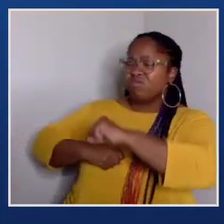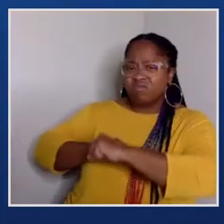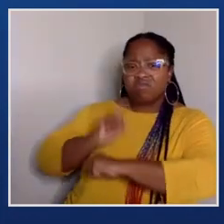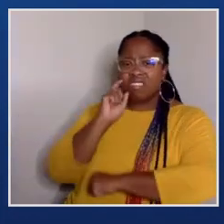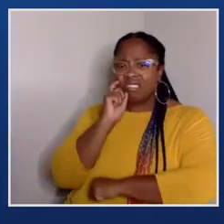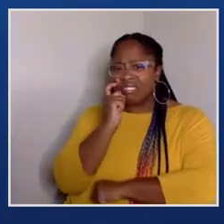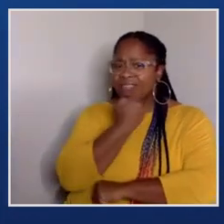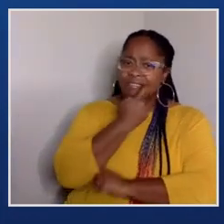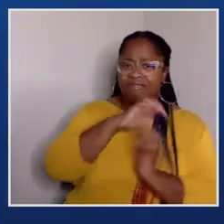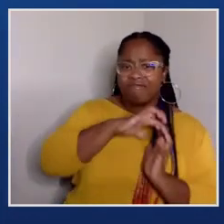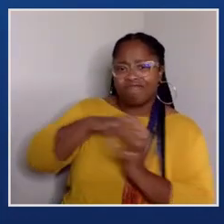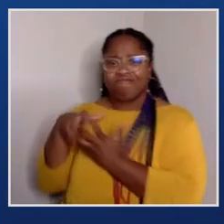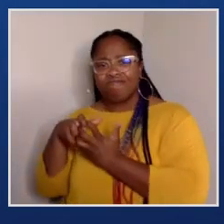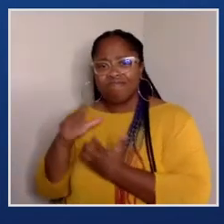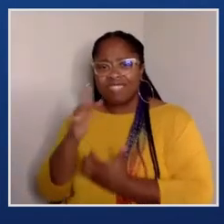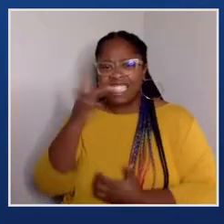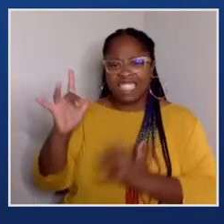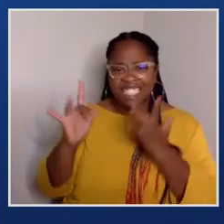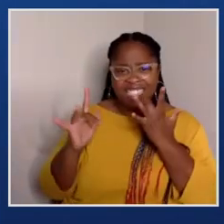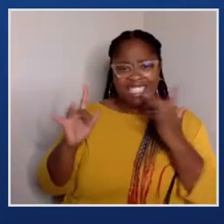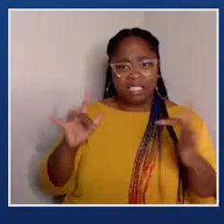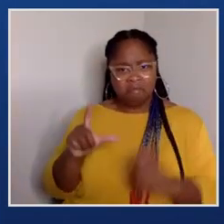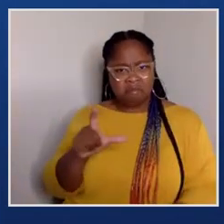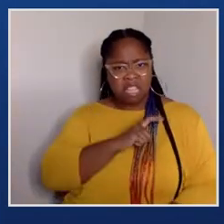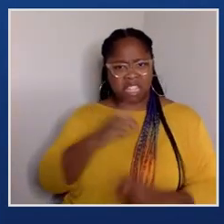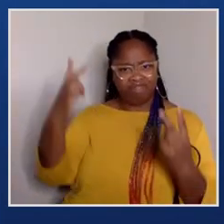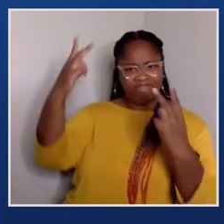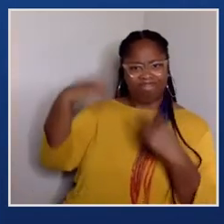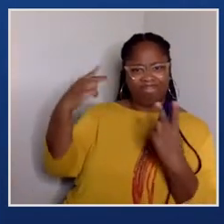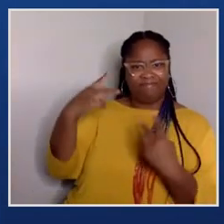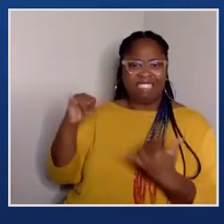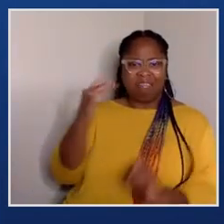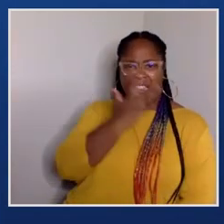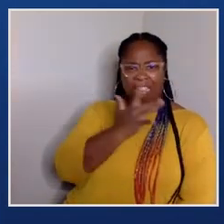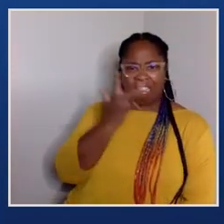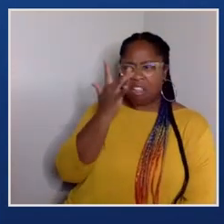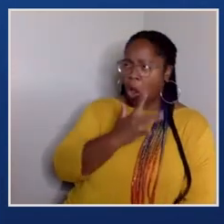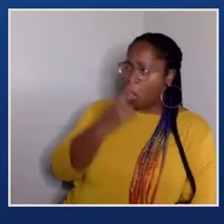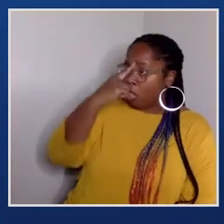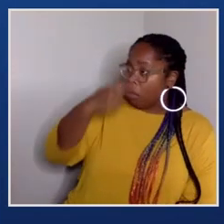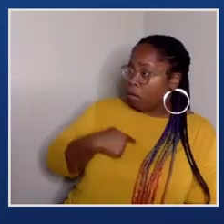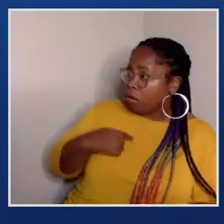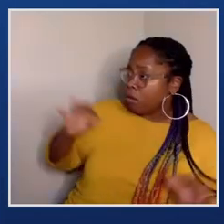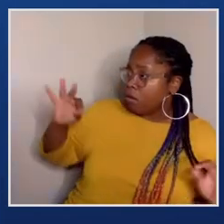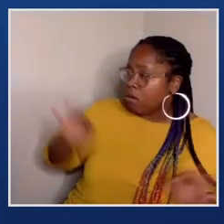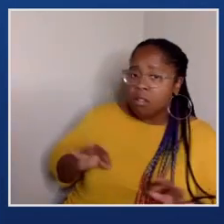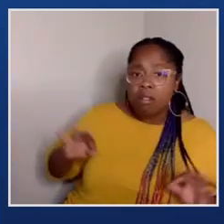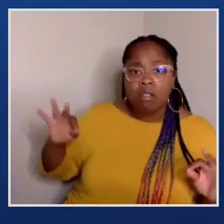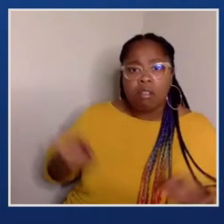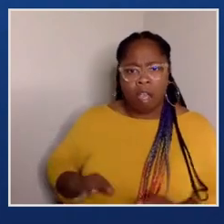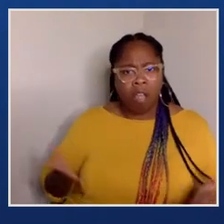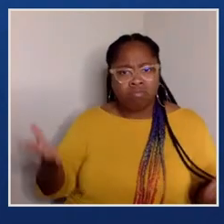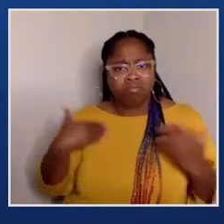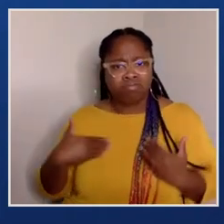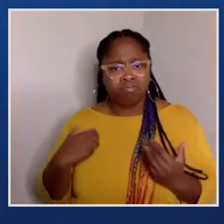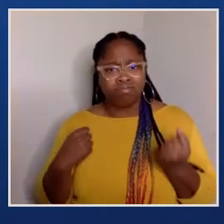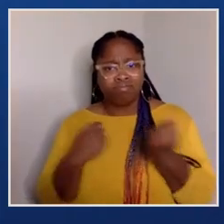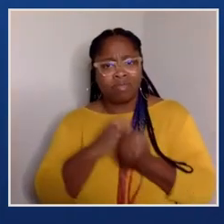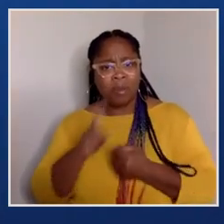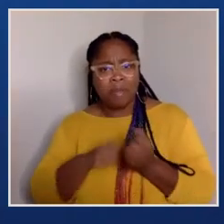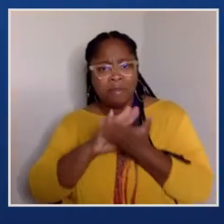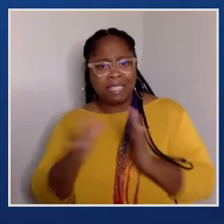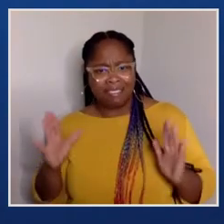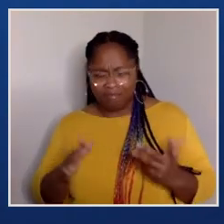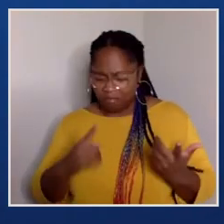we still a nigga to the police. And while they savage on weak, she get hectic and they talk about peace. Treat us like a dog on a